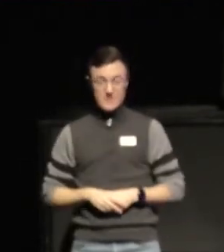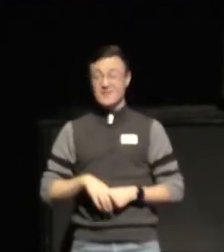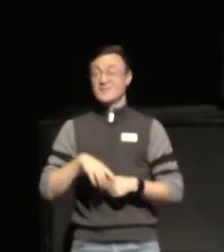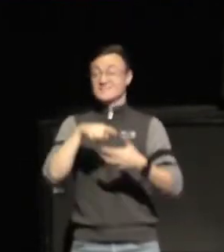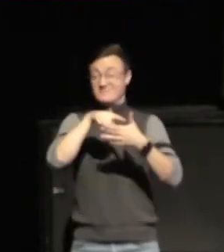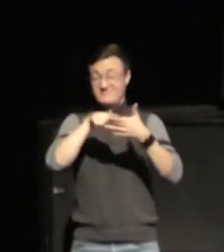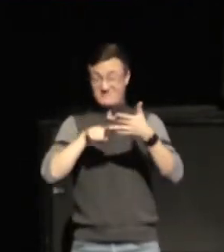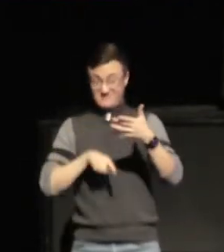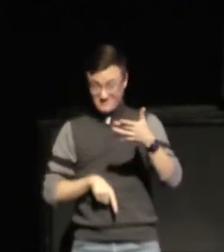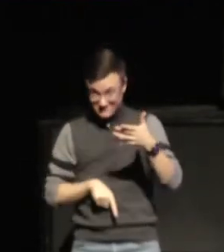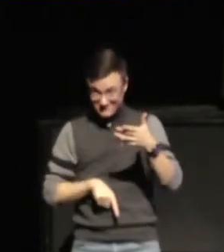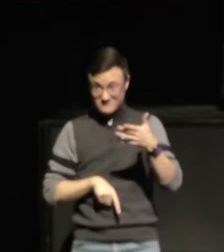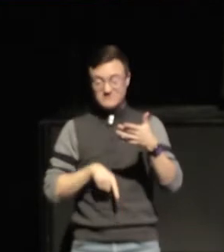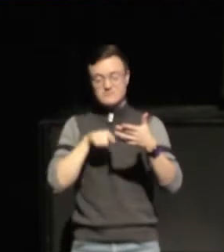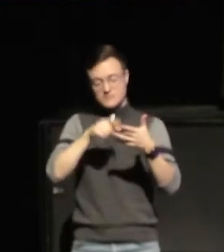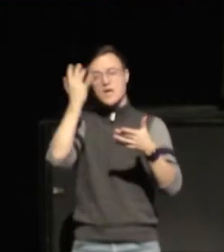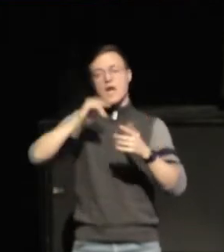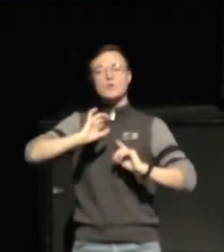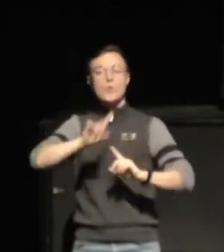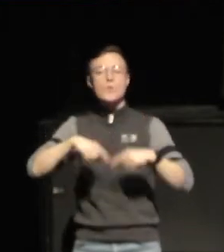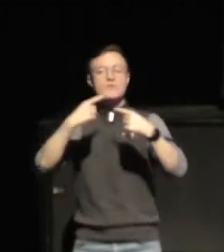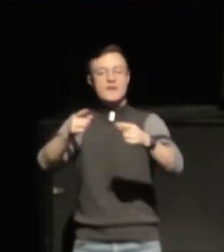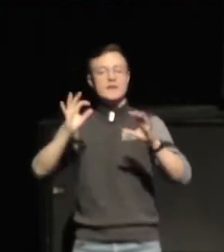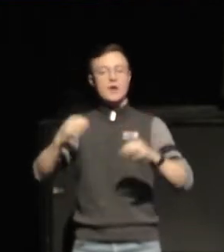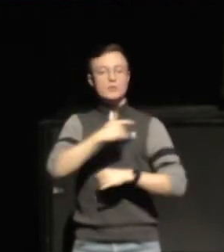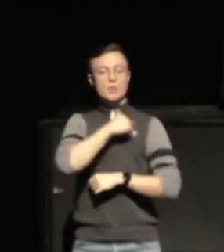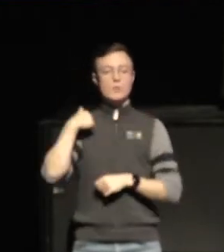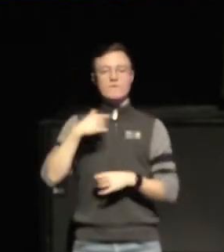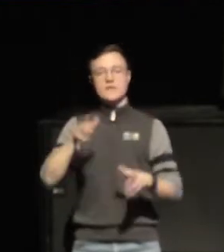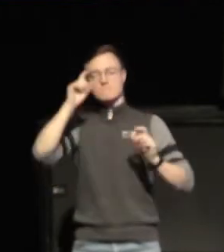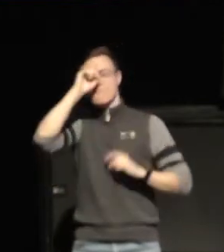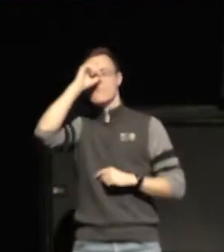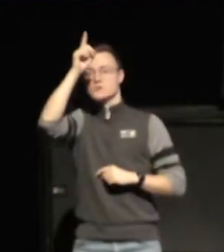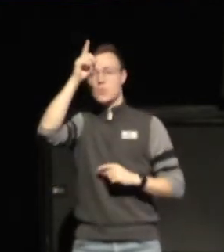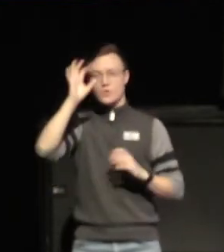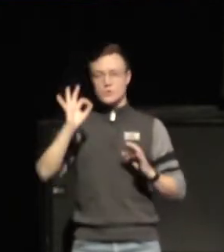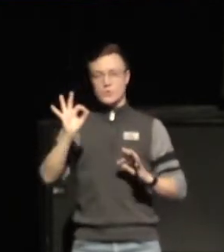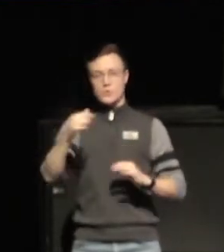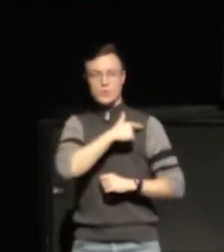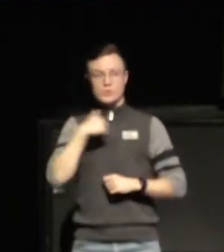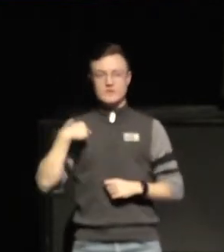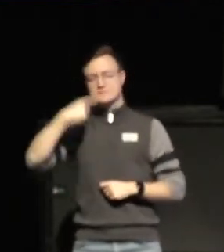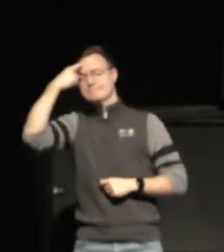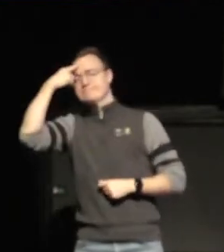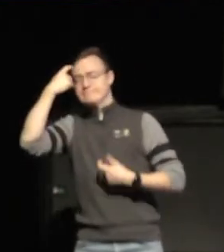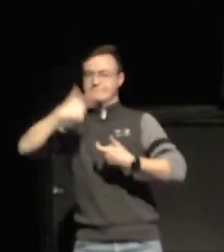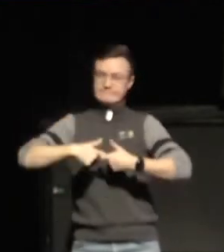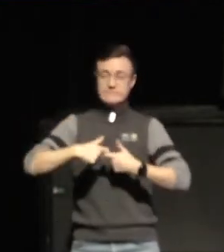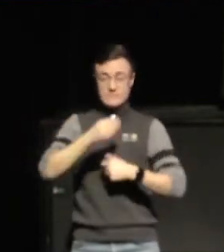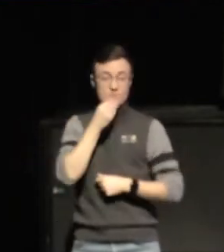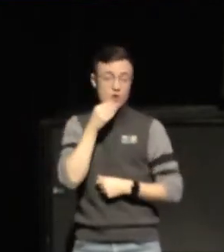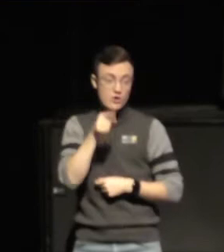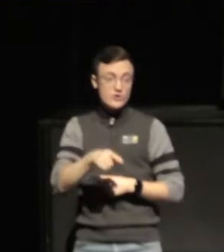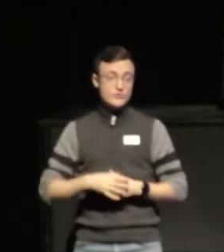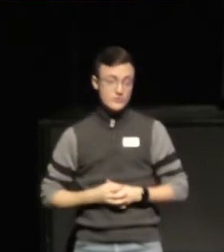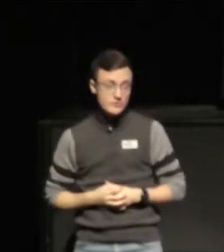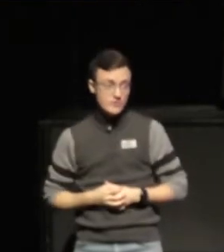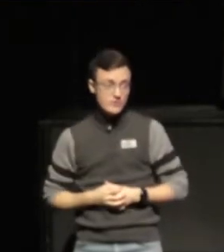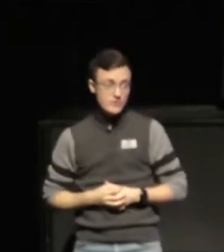advances certain understandings of the right to food. So we talk about the key elements of accessibility of food, and that